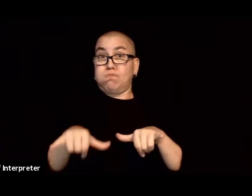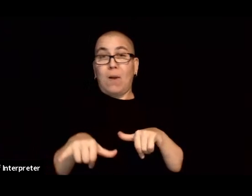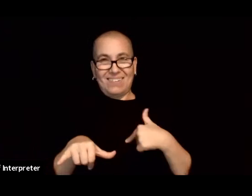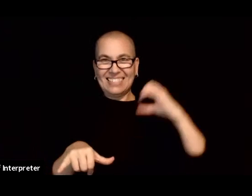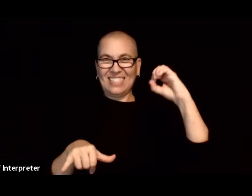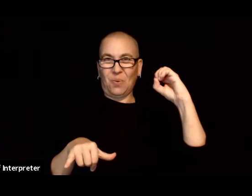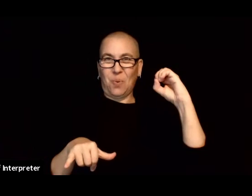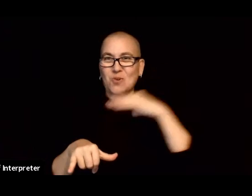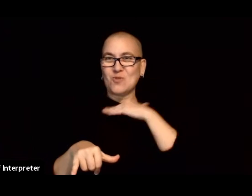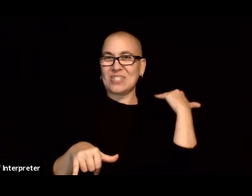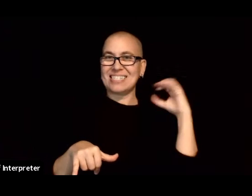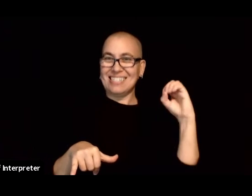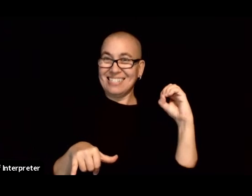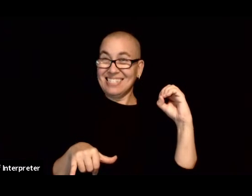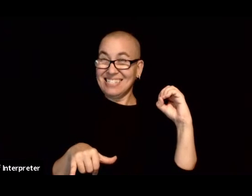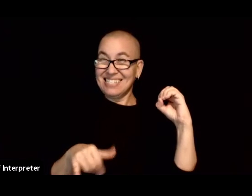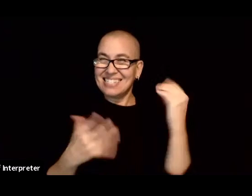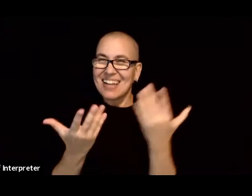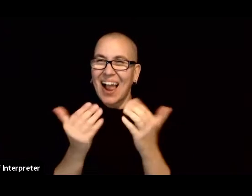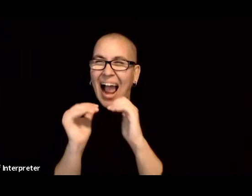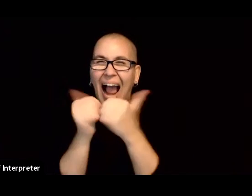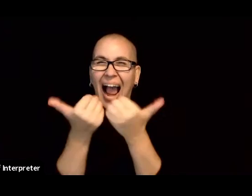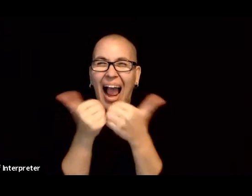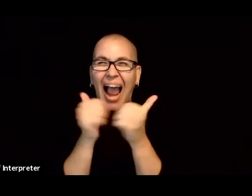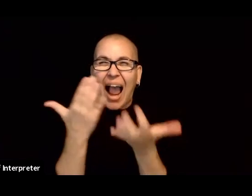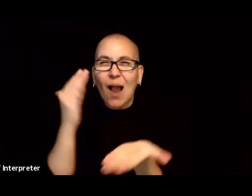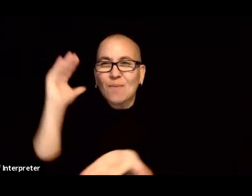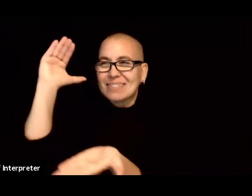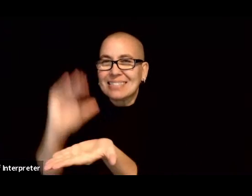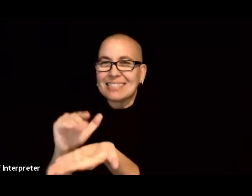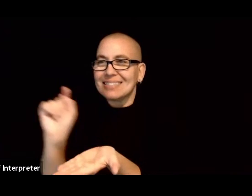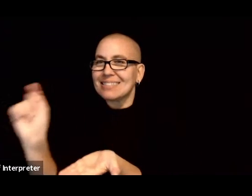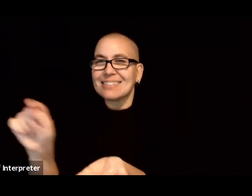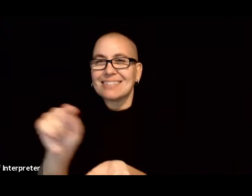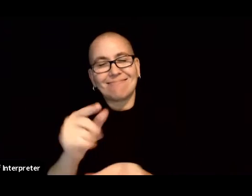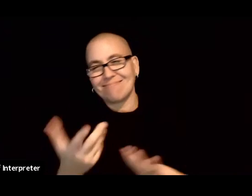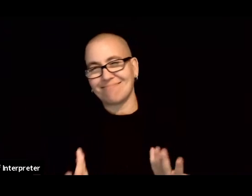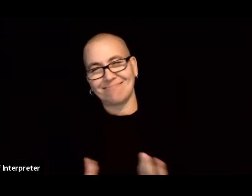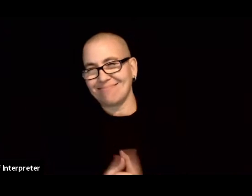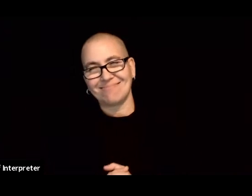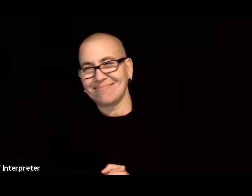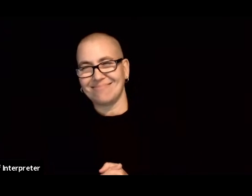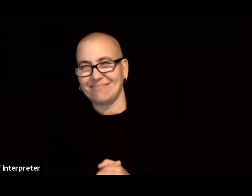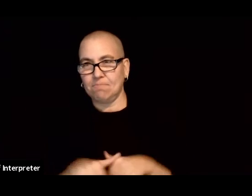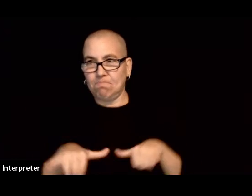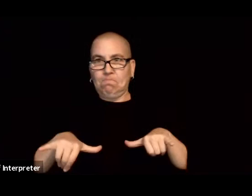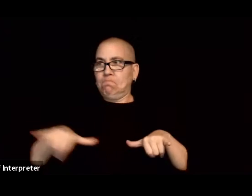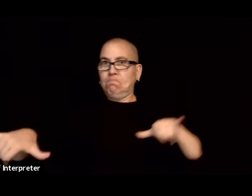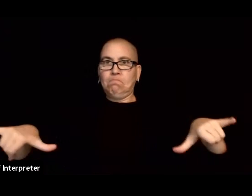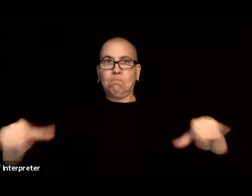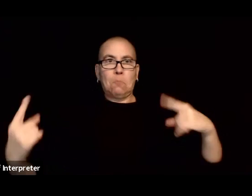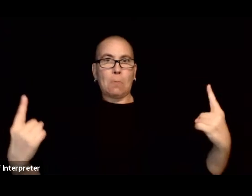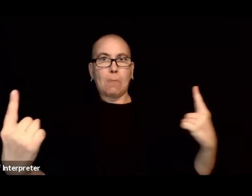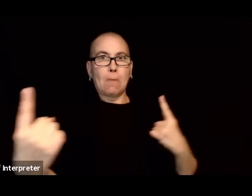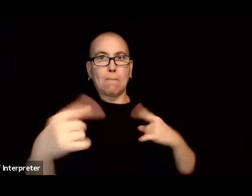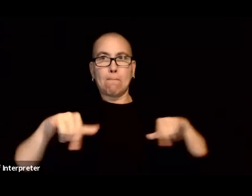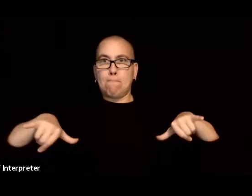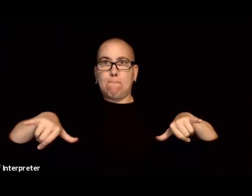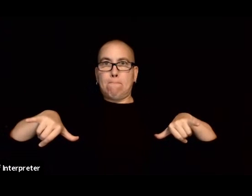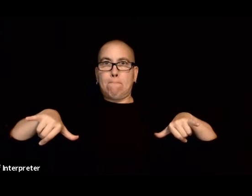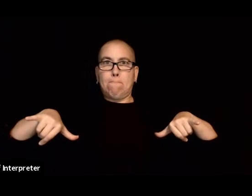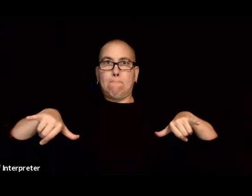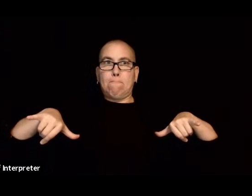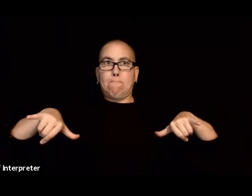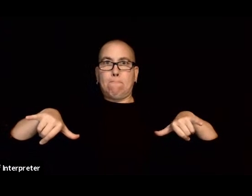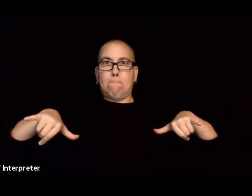reducing risk, not eliminating it. I think the things that you want to be thinking about are, making sure that if